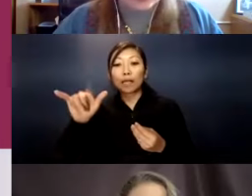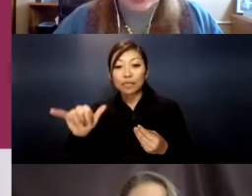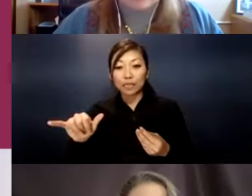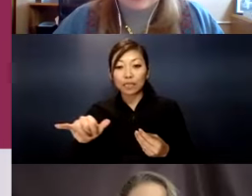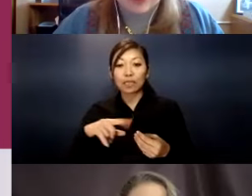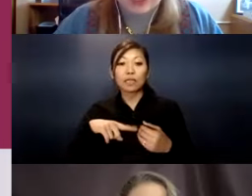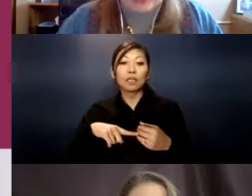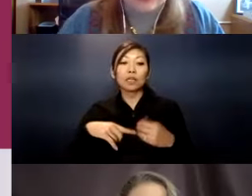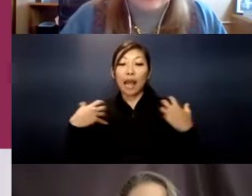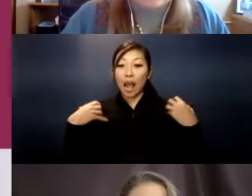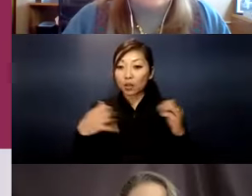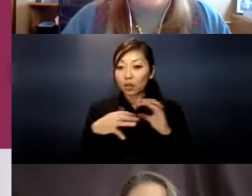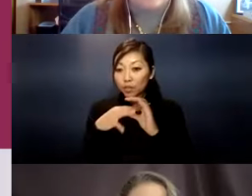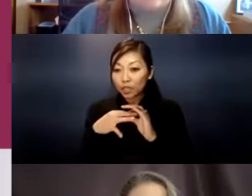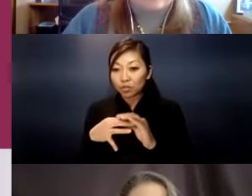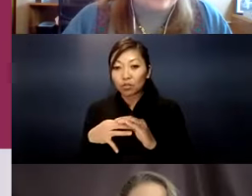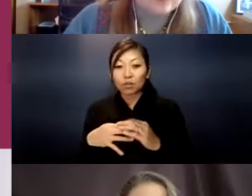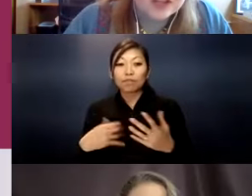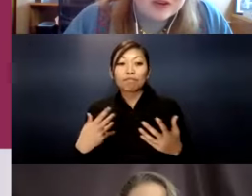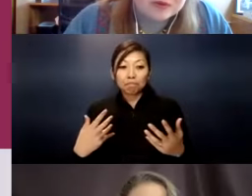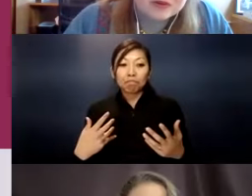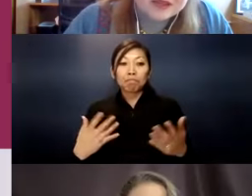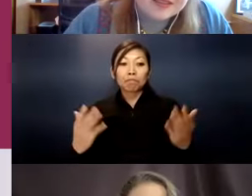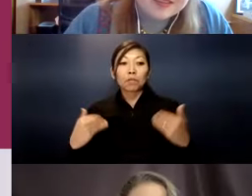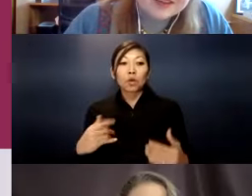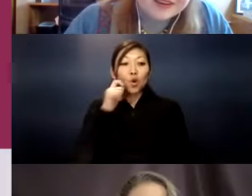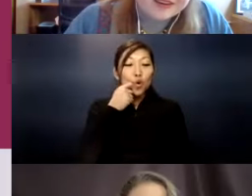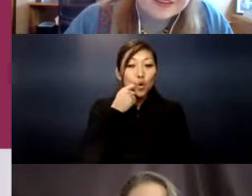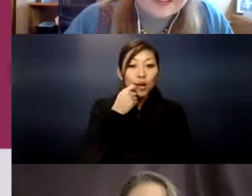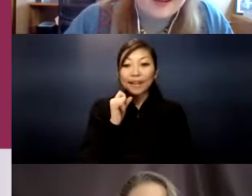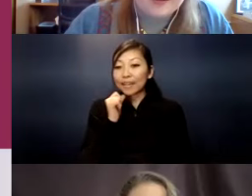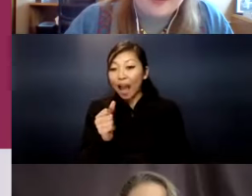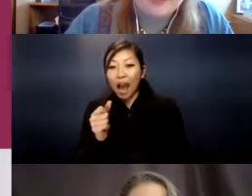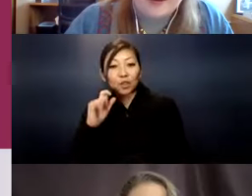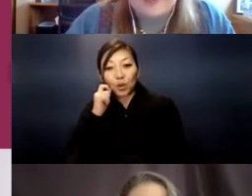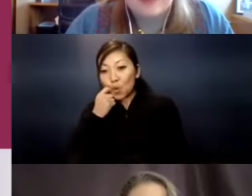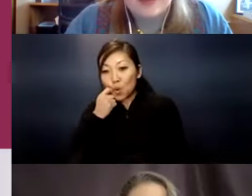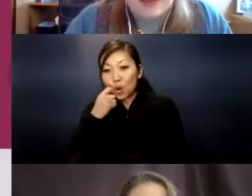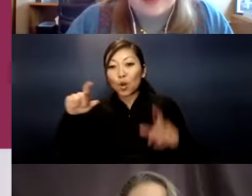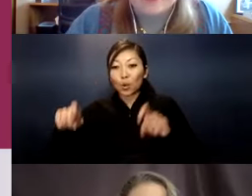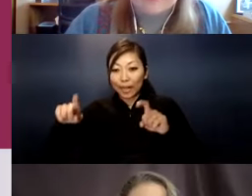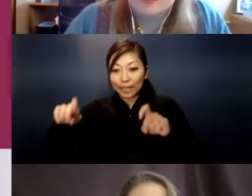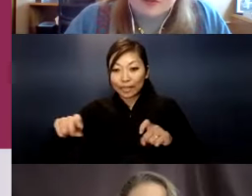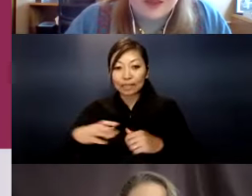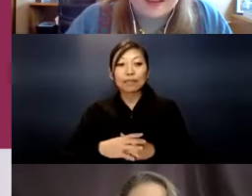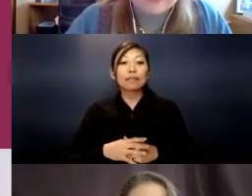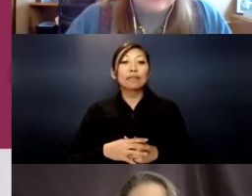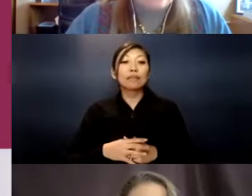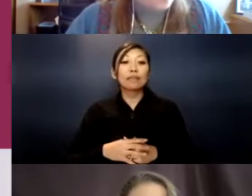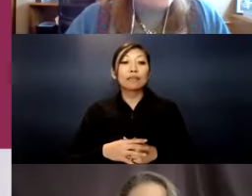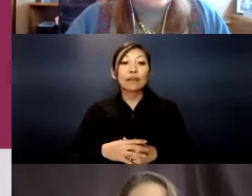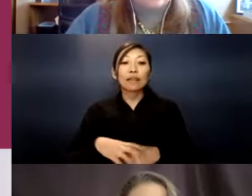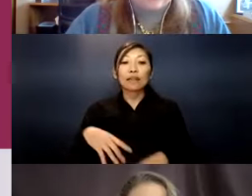healthy relationship education. I've got the cool, not cool quiz here, the hotline, and Love is